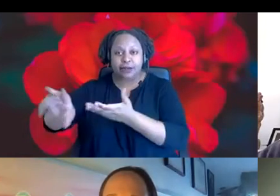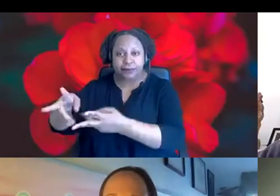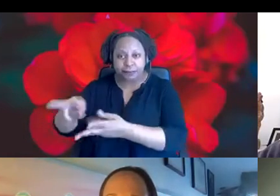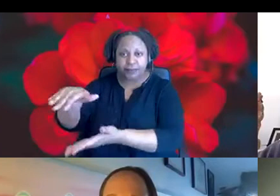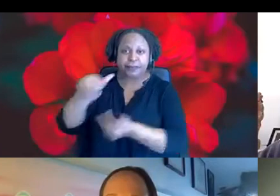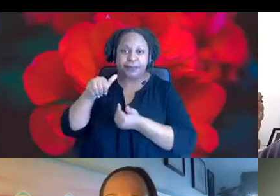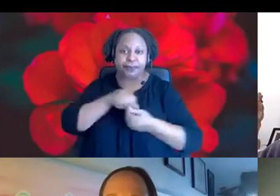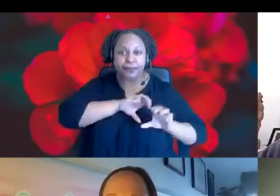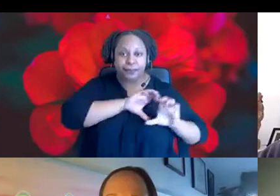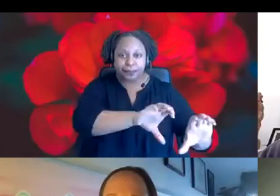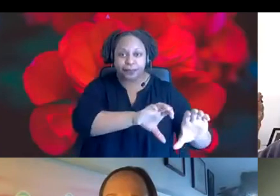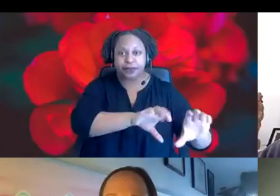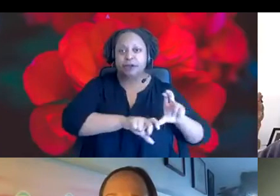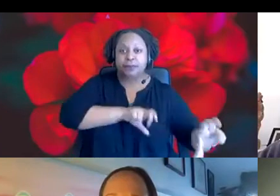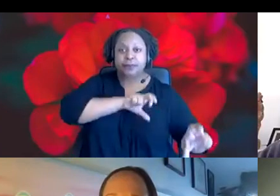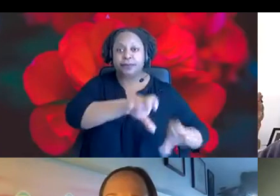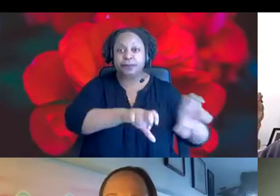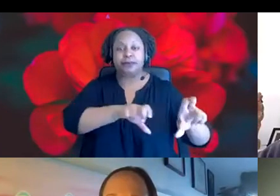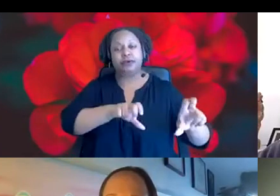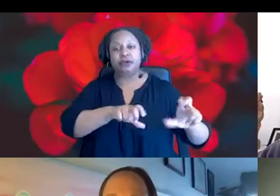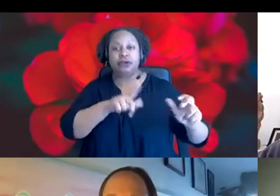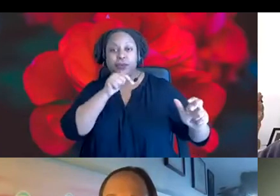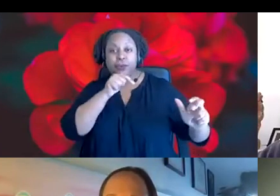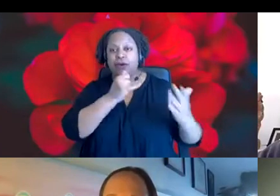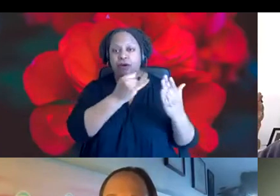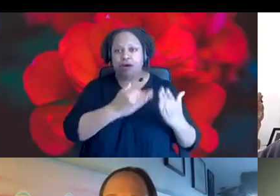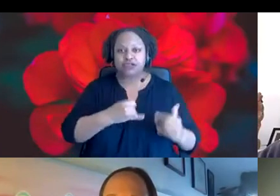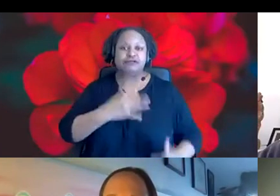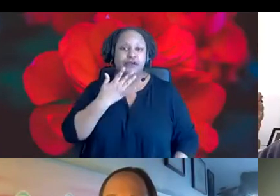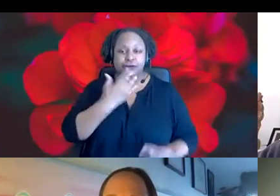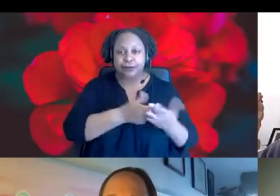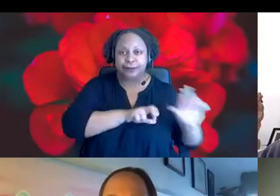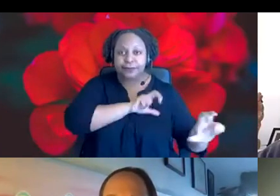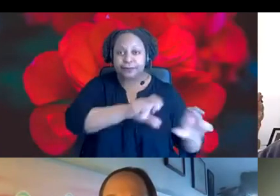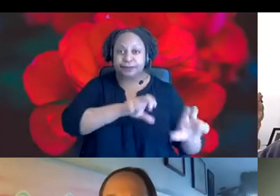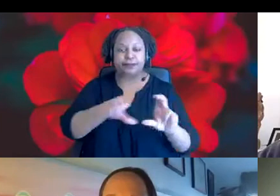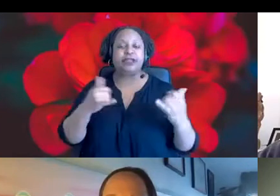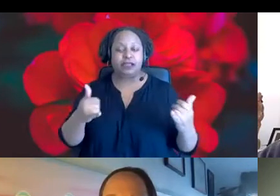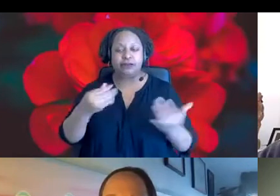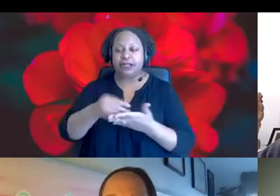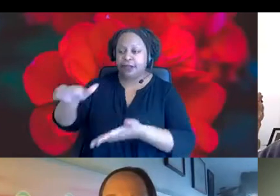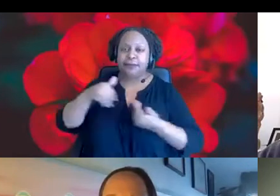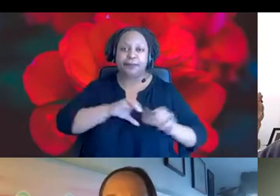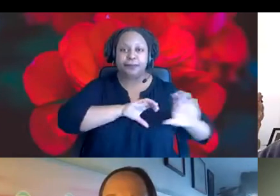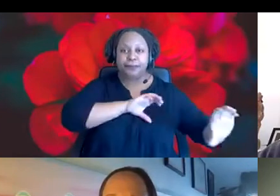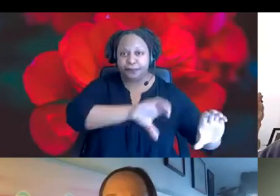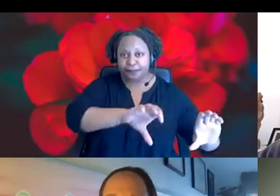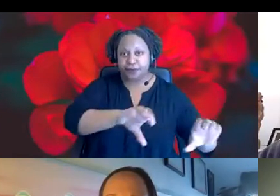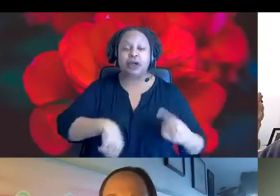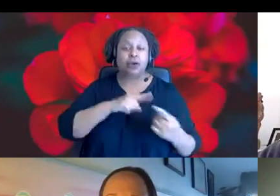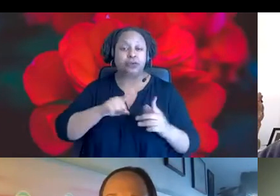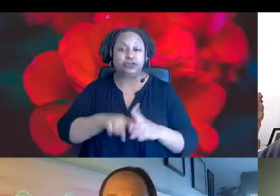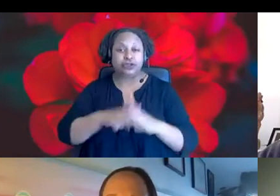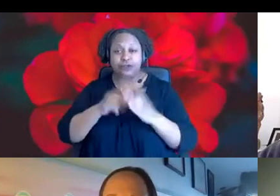But I think one thing to also keep in mind, like when we start opening up again, we're going